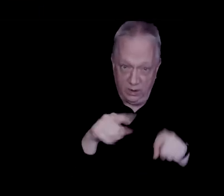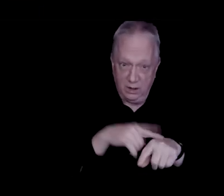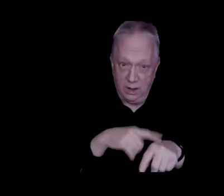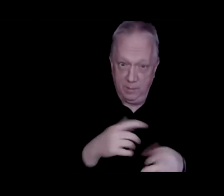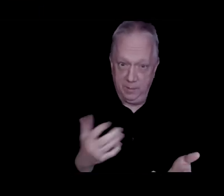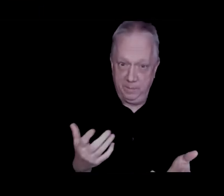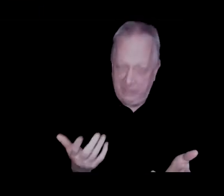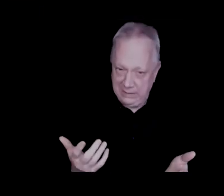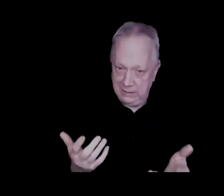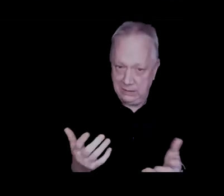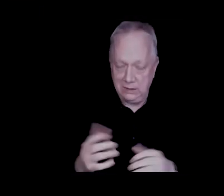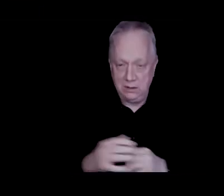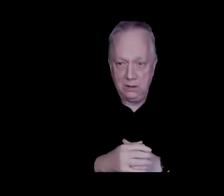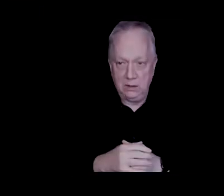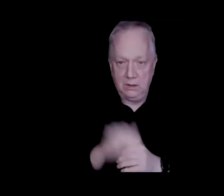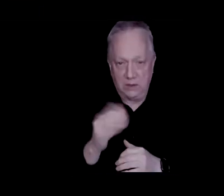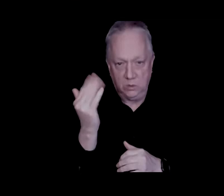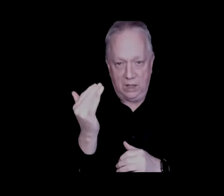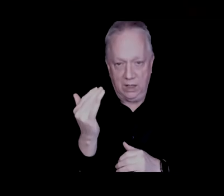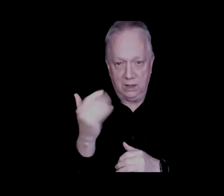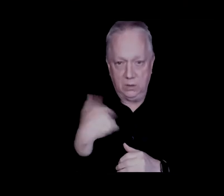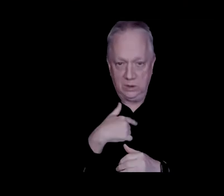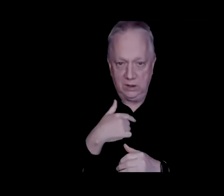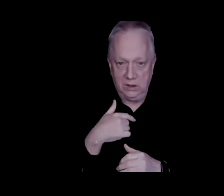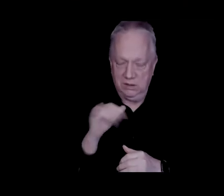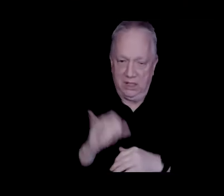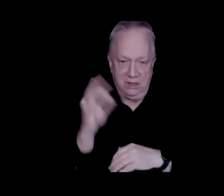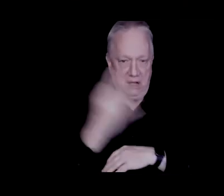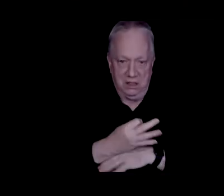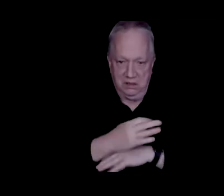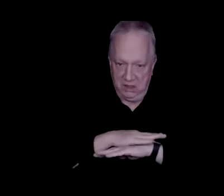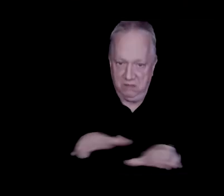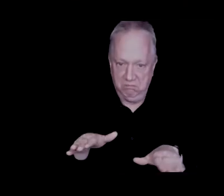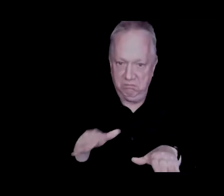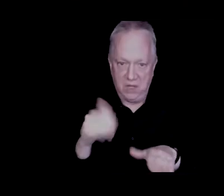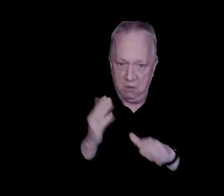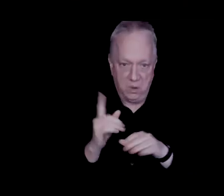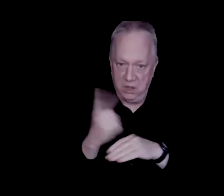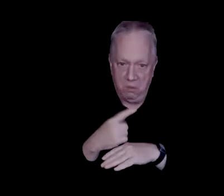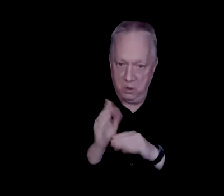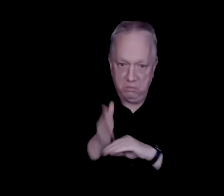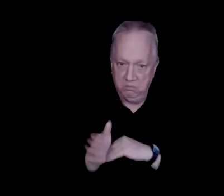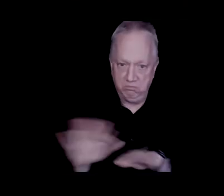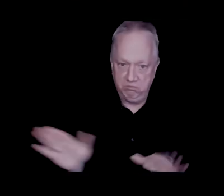So this is why we stay 9 days, but not 1 day more.